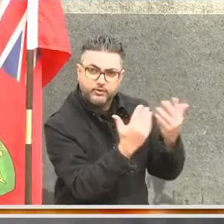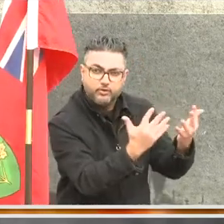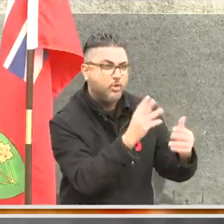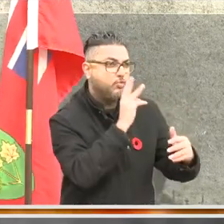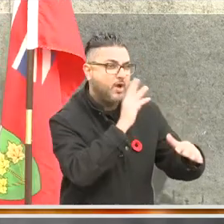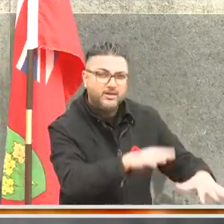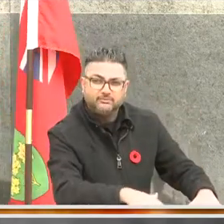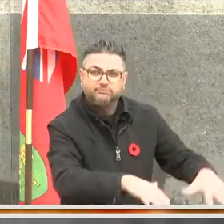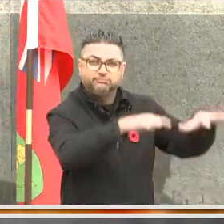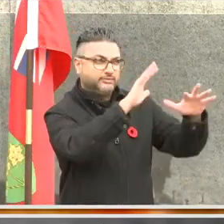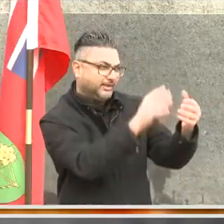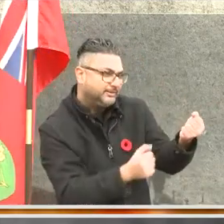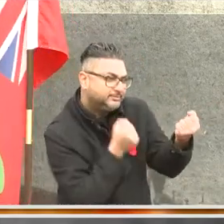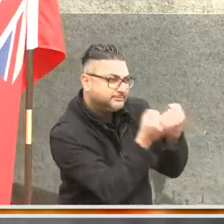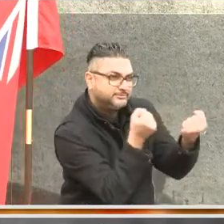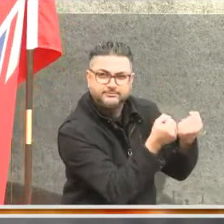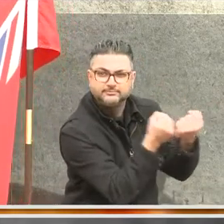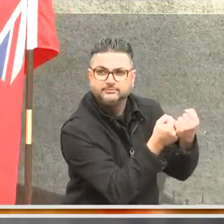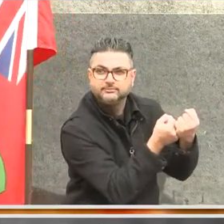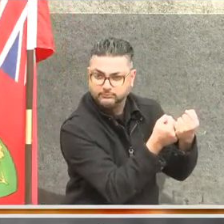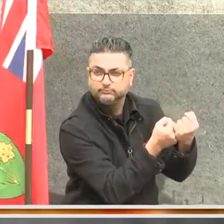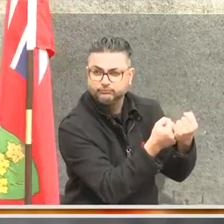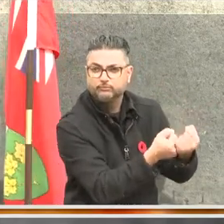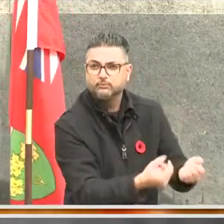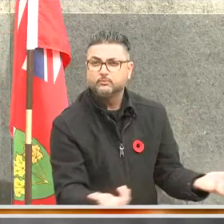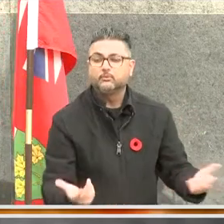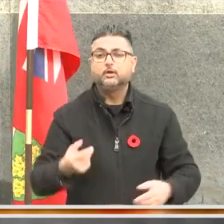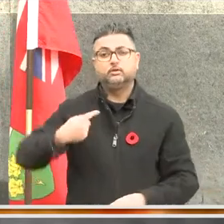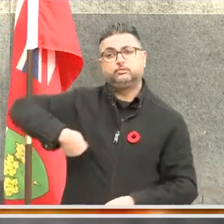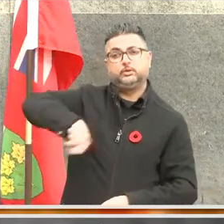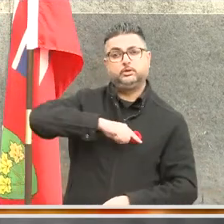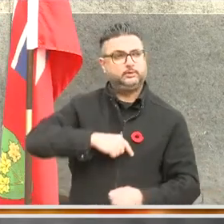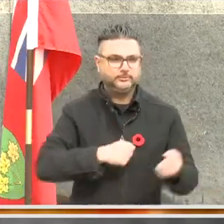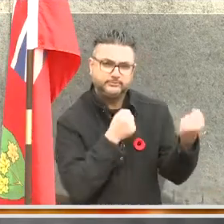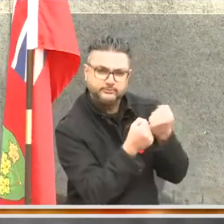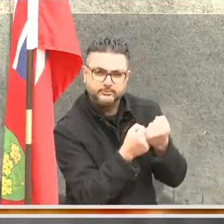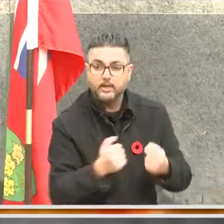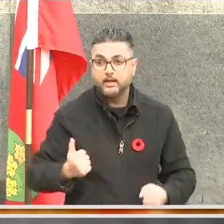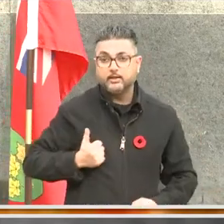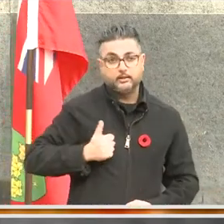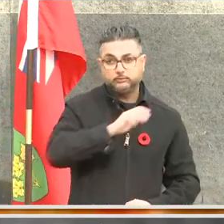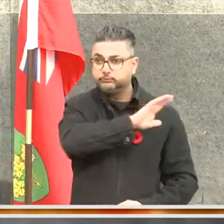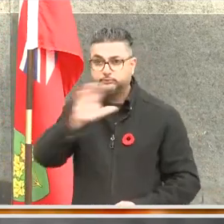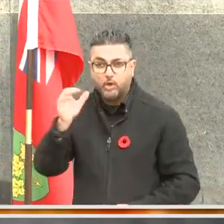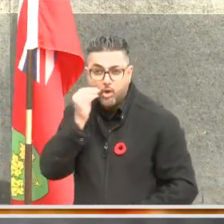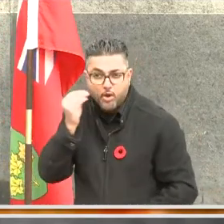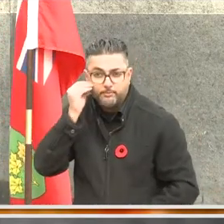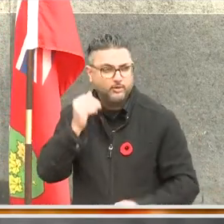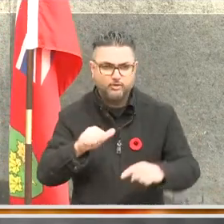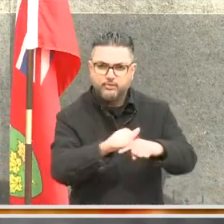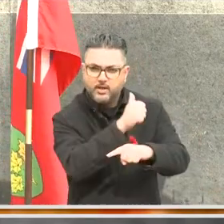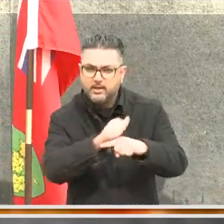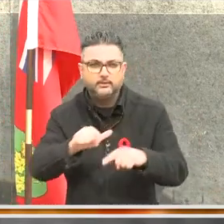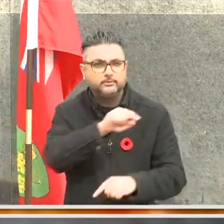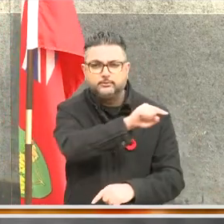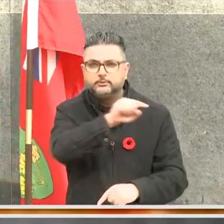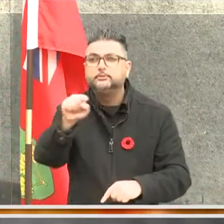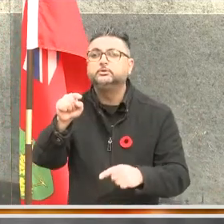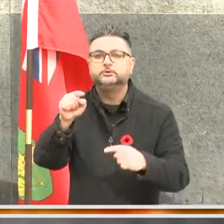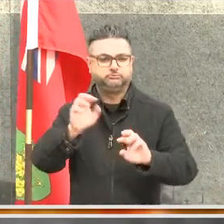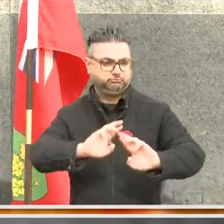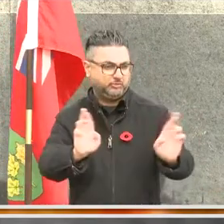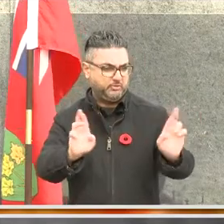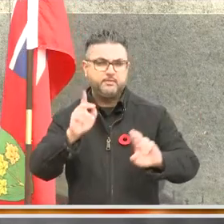support Canadians at home and as we train for our next mission overseas, we draw strength from the fact that we walk